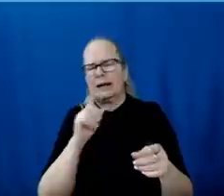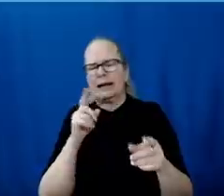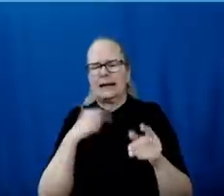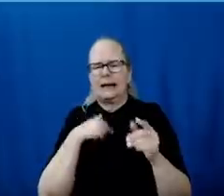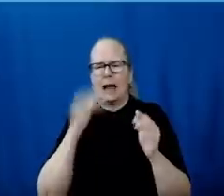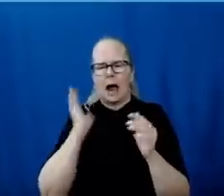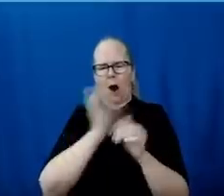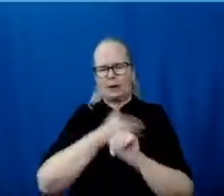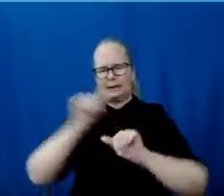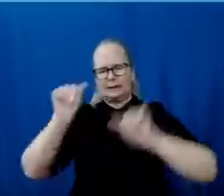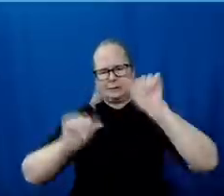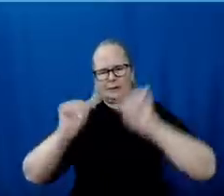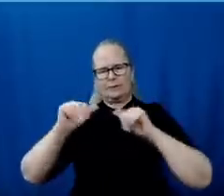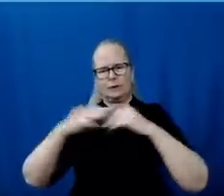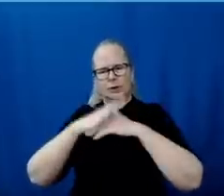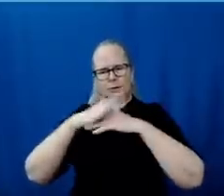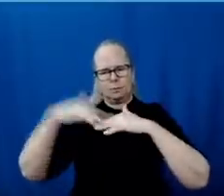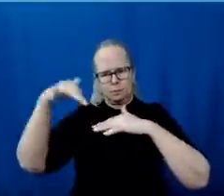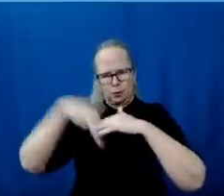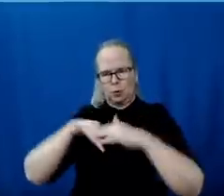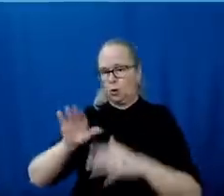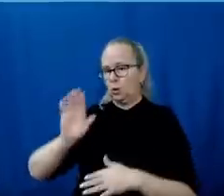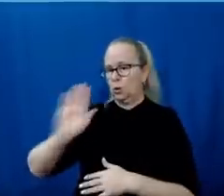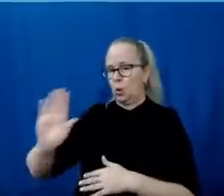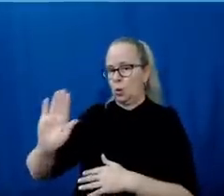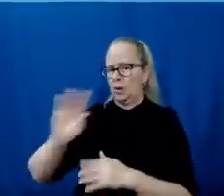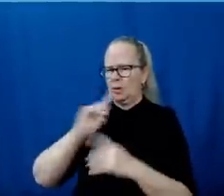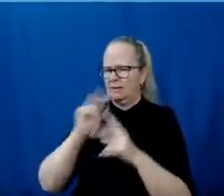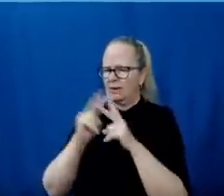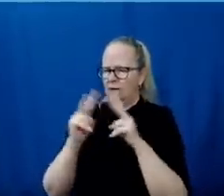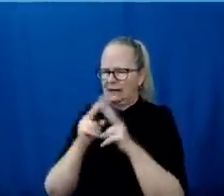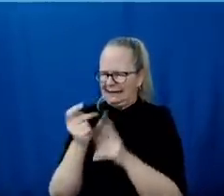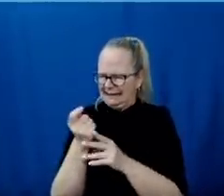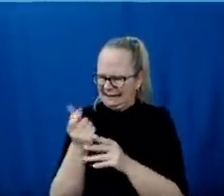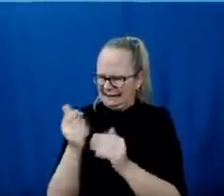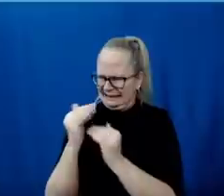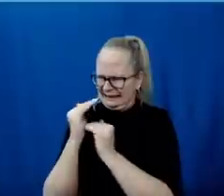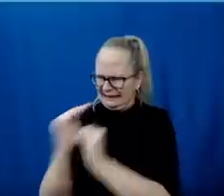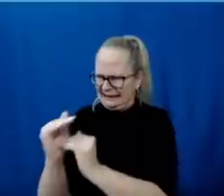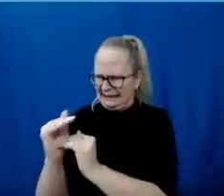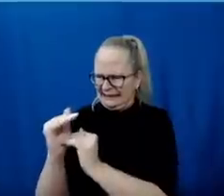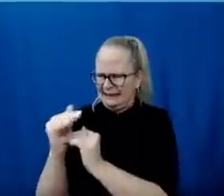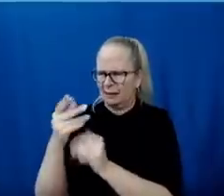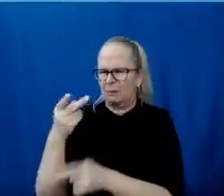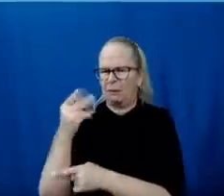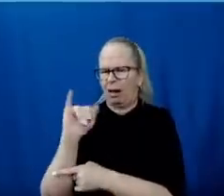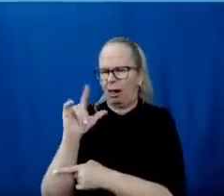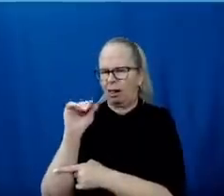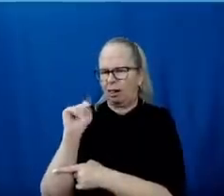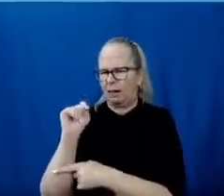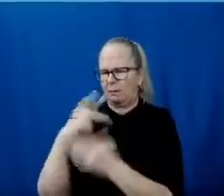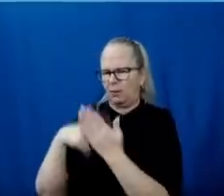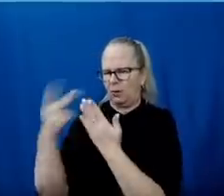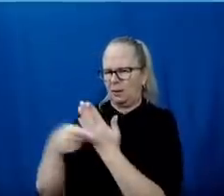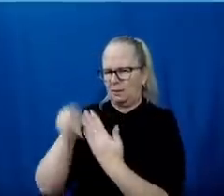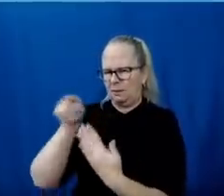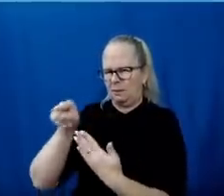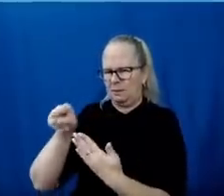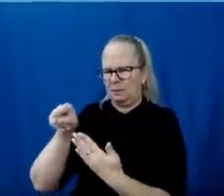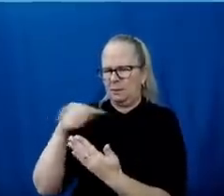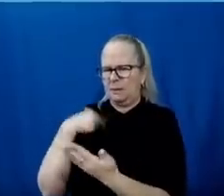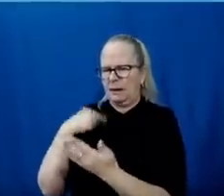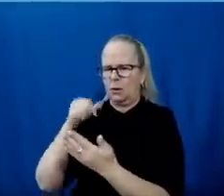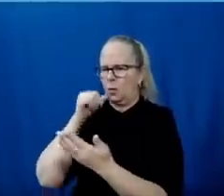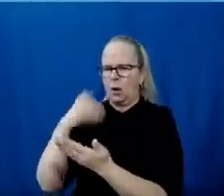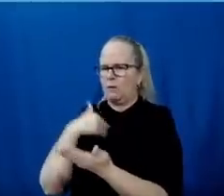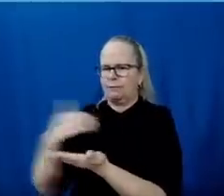our assessments of First Nations communities are really quite limited right now to pilot programs, and we don't share those